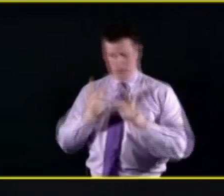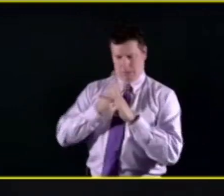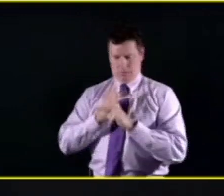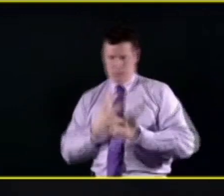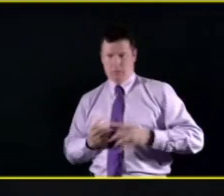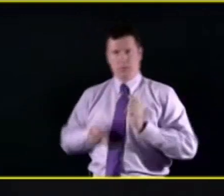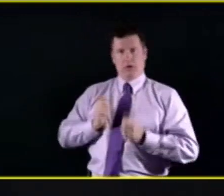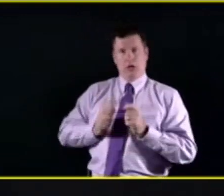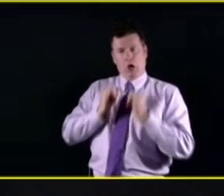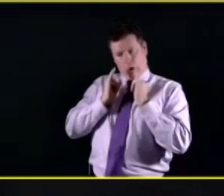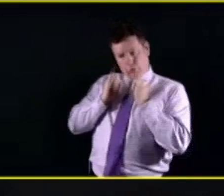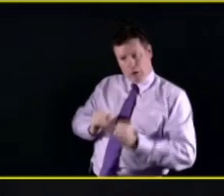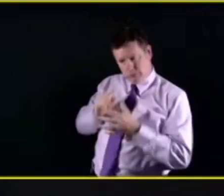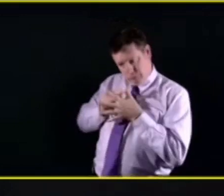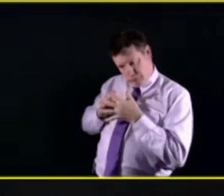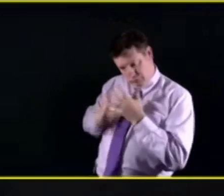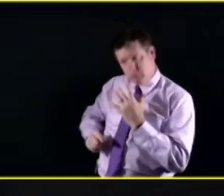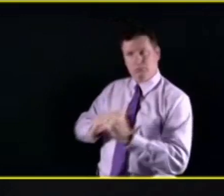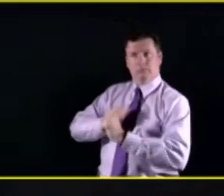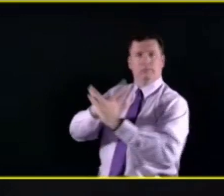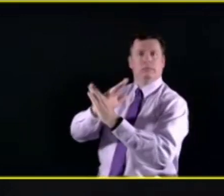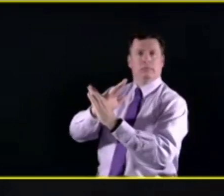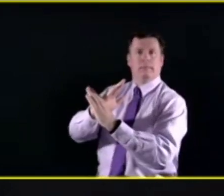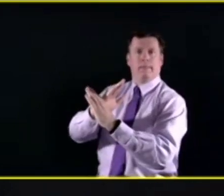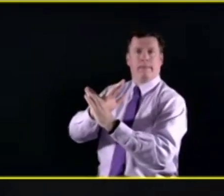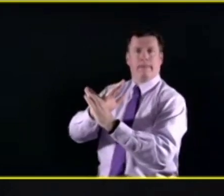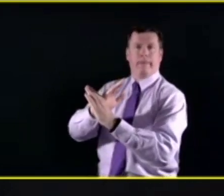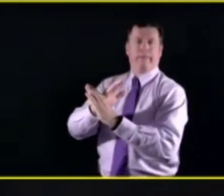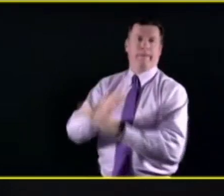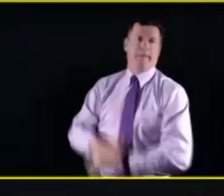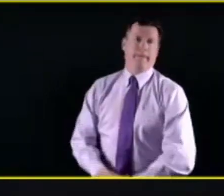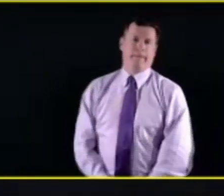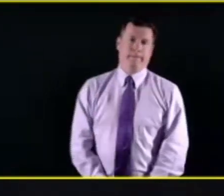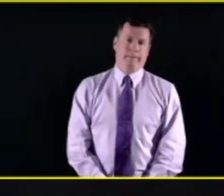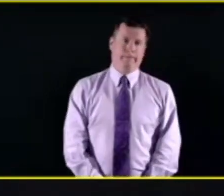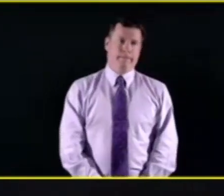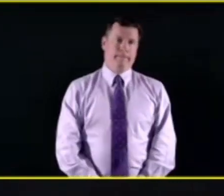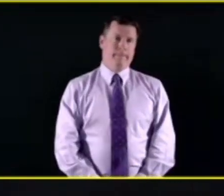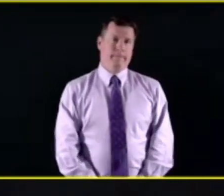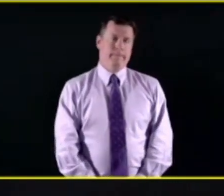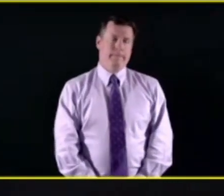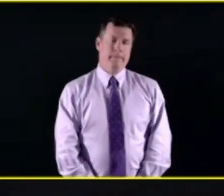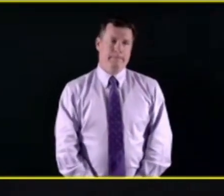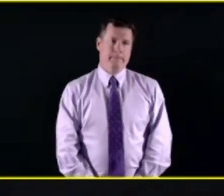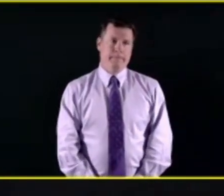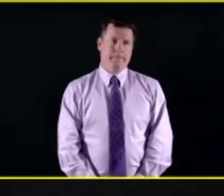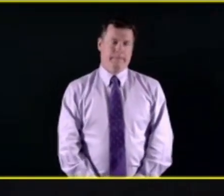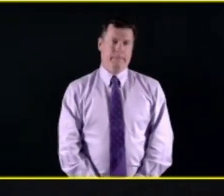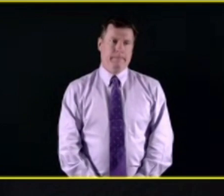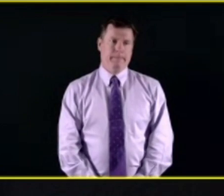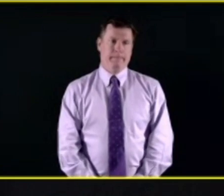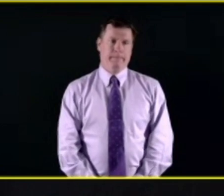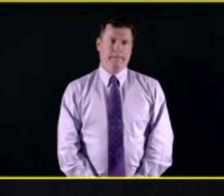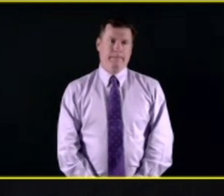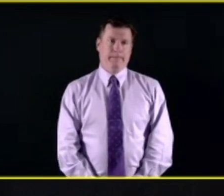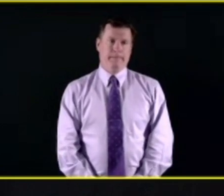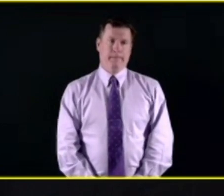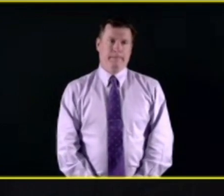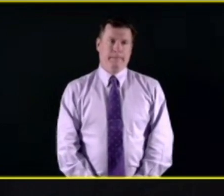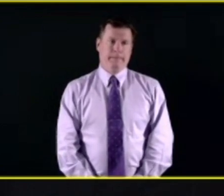Follow up, Jeremy? Yeah, this is the latest in a string of announcements